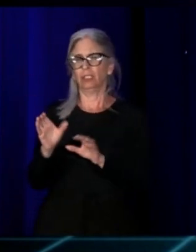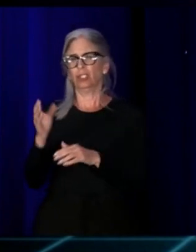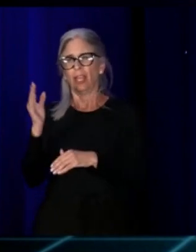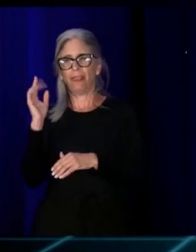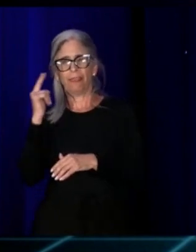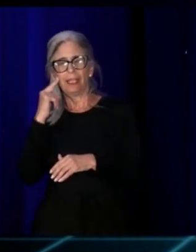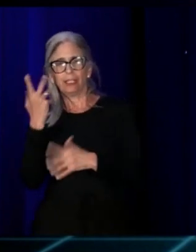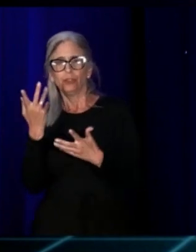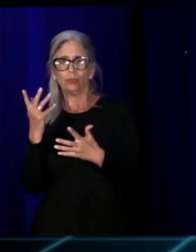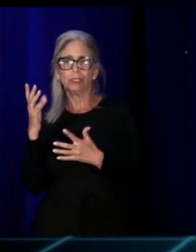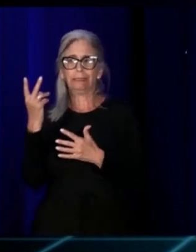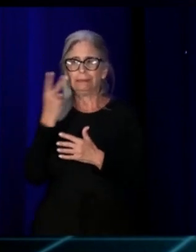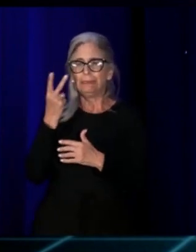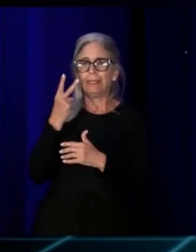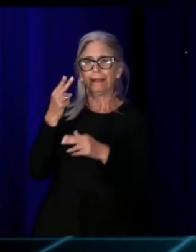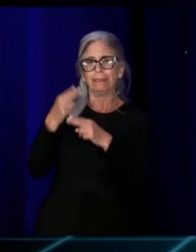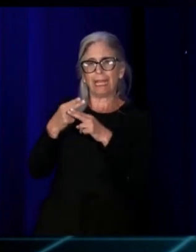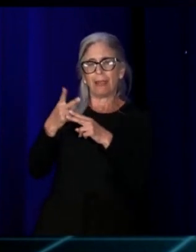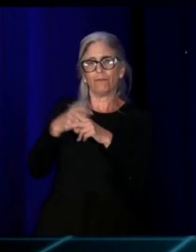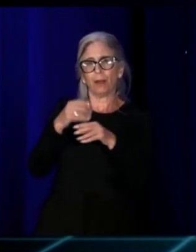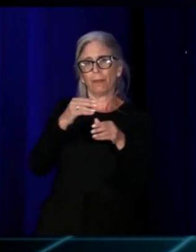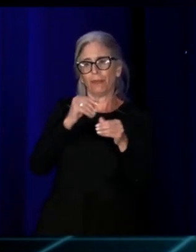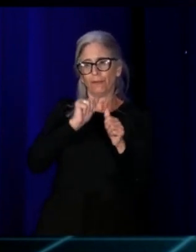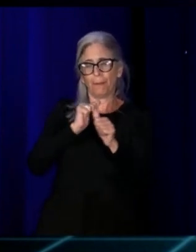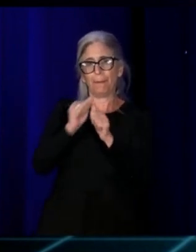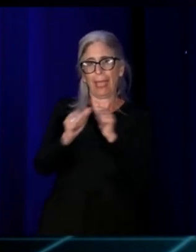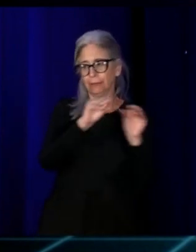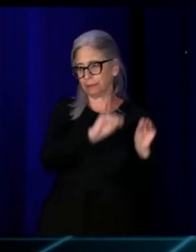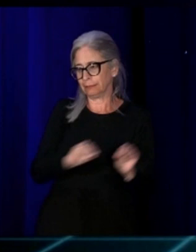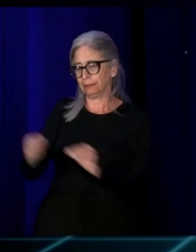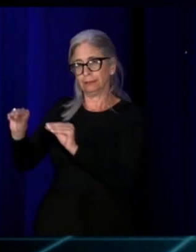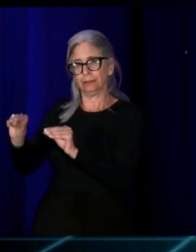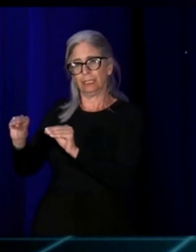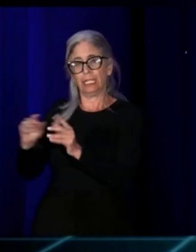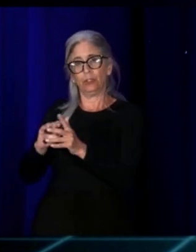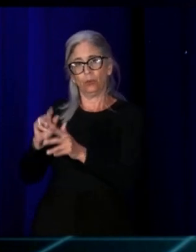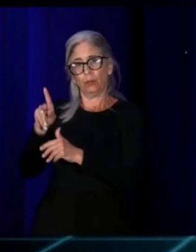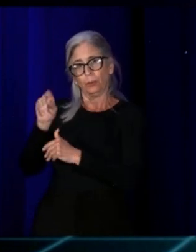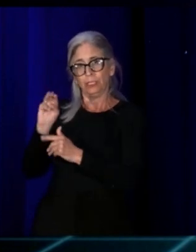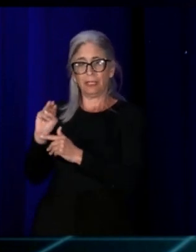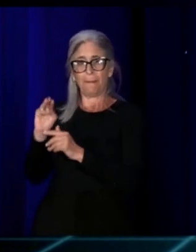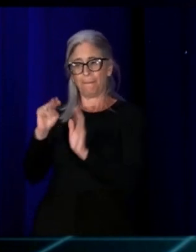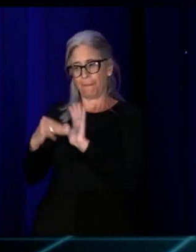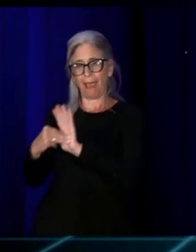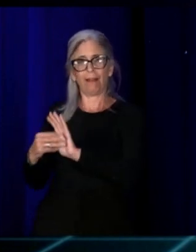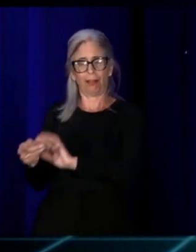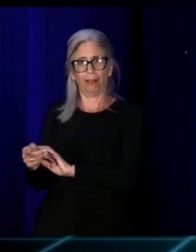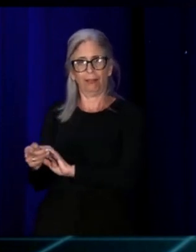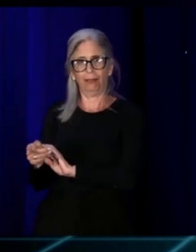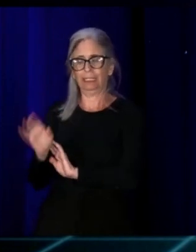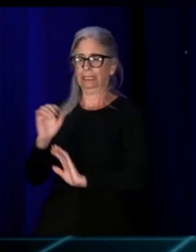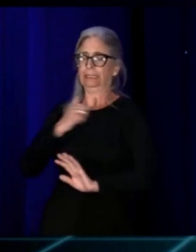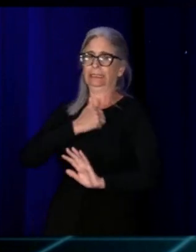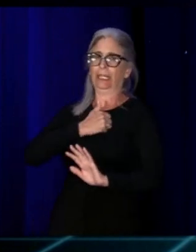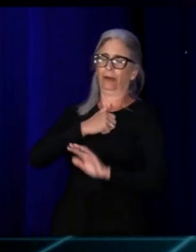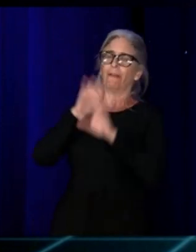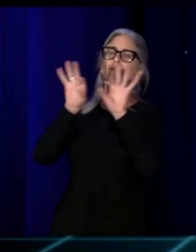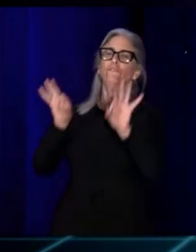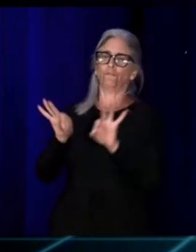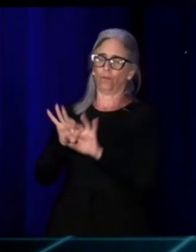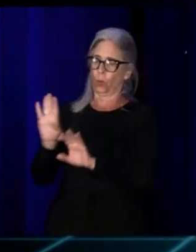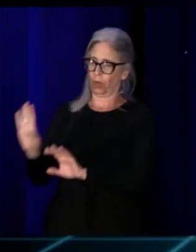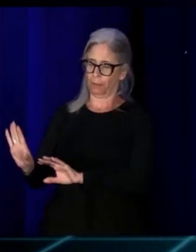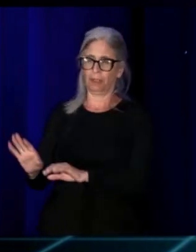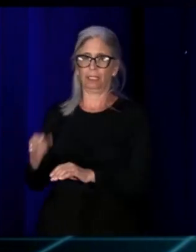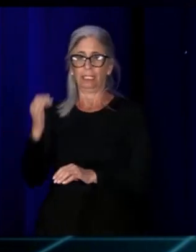is from the model that you pass in. But if you pass that into a Prisma model, or sorry, a Prisma form,